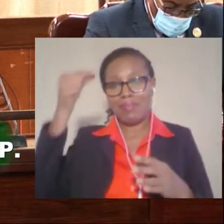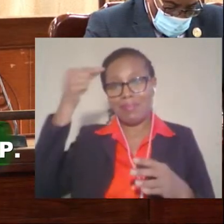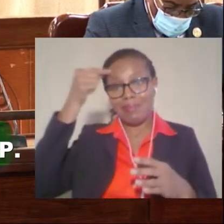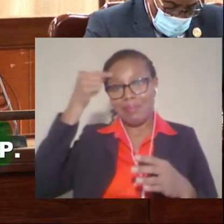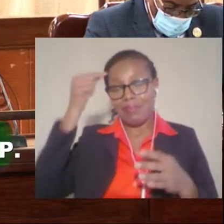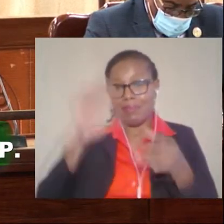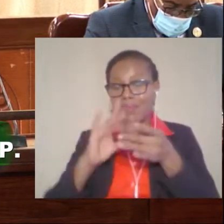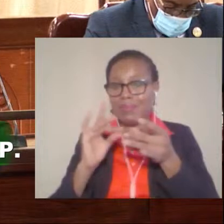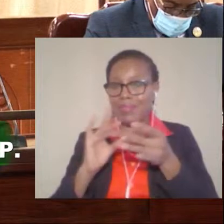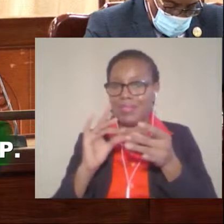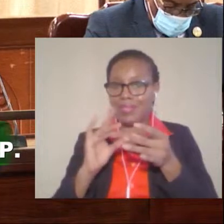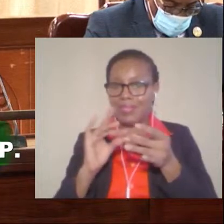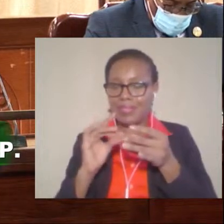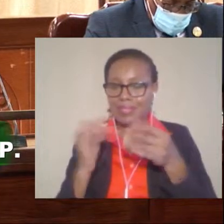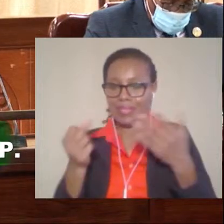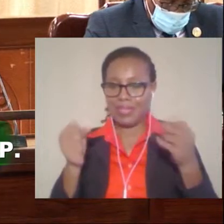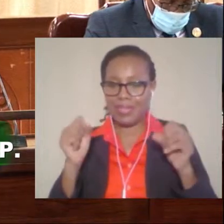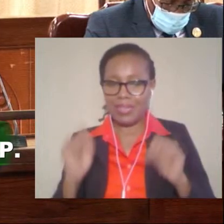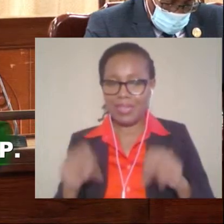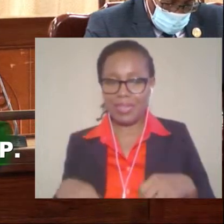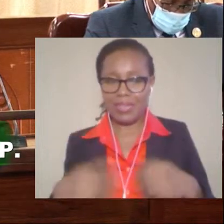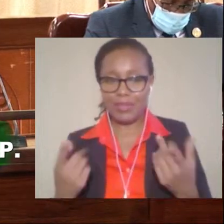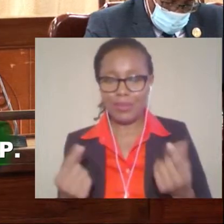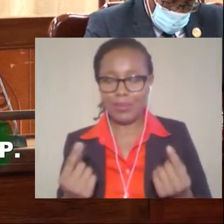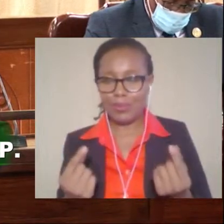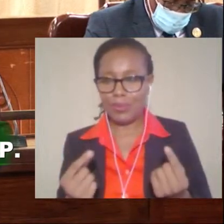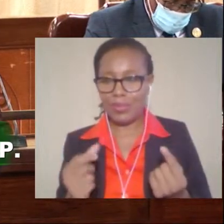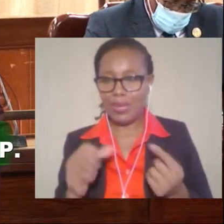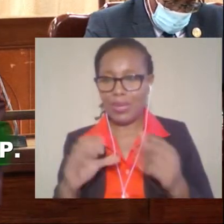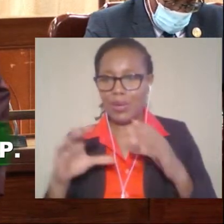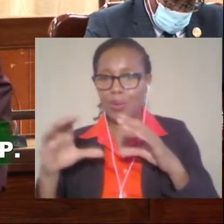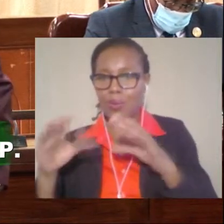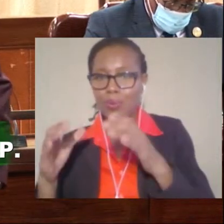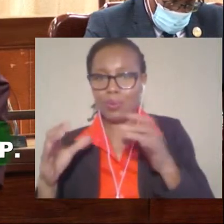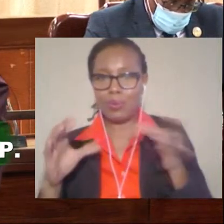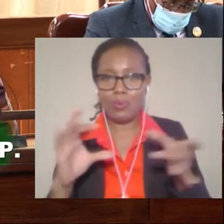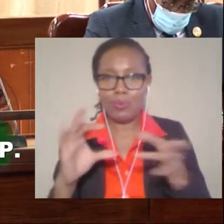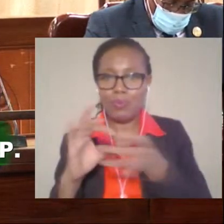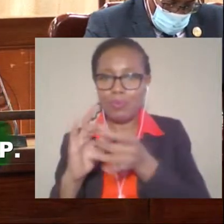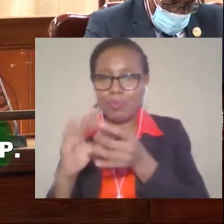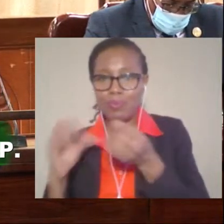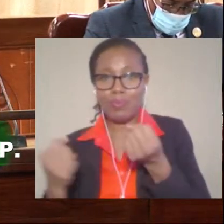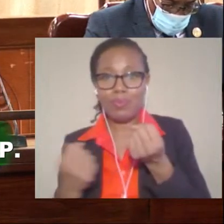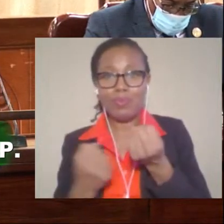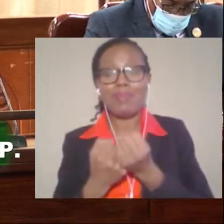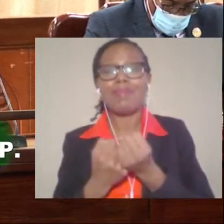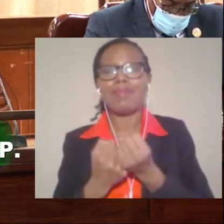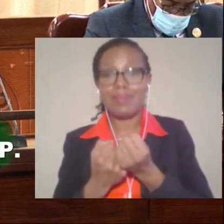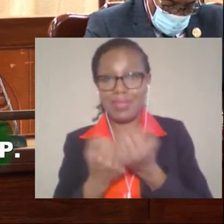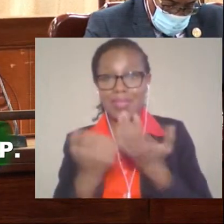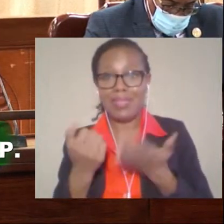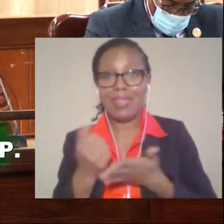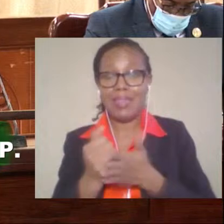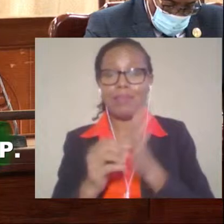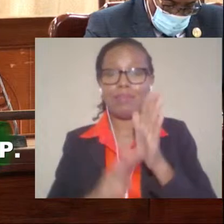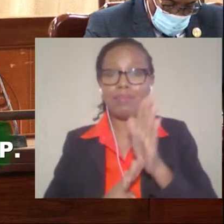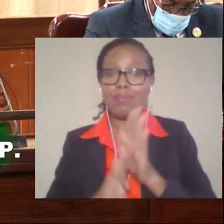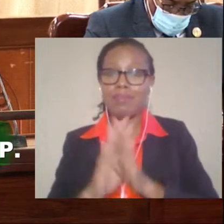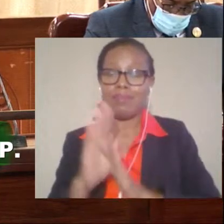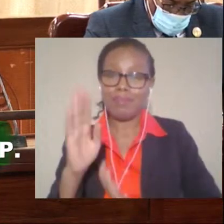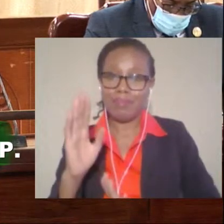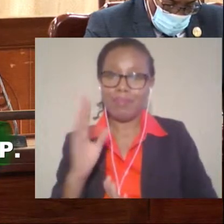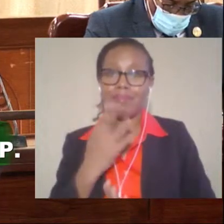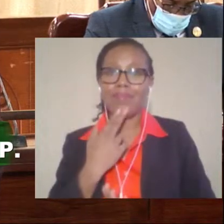of certain elements of the sugar industry in Barbados. The plan to allow for